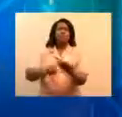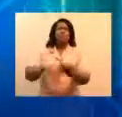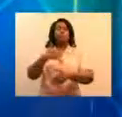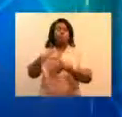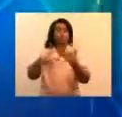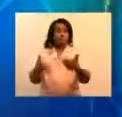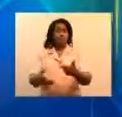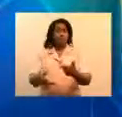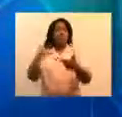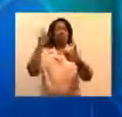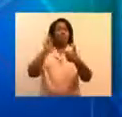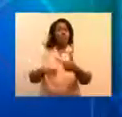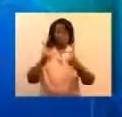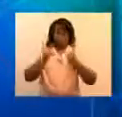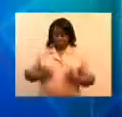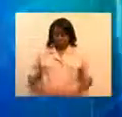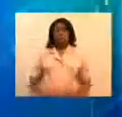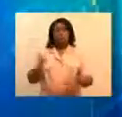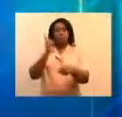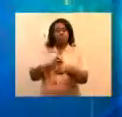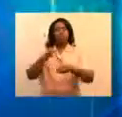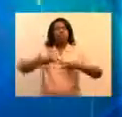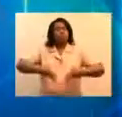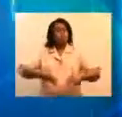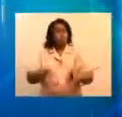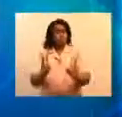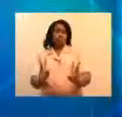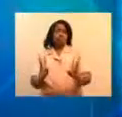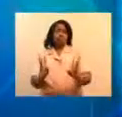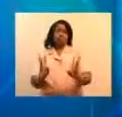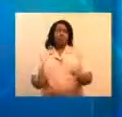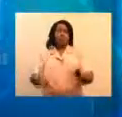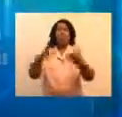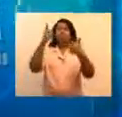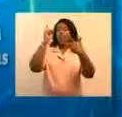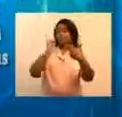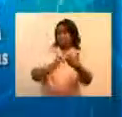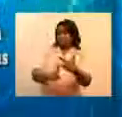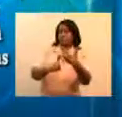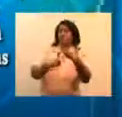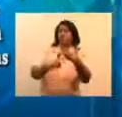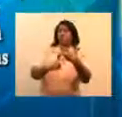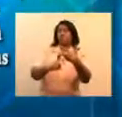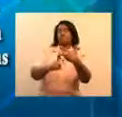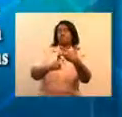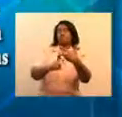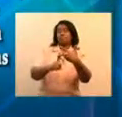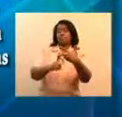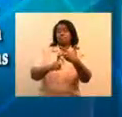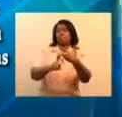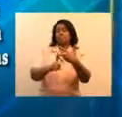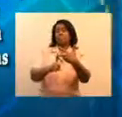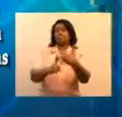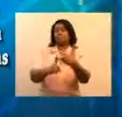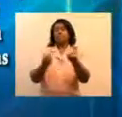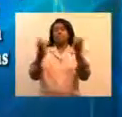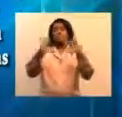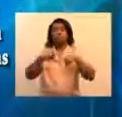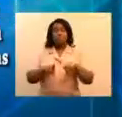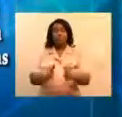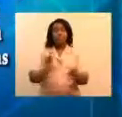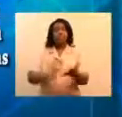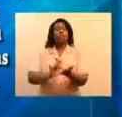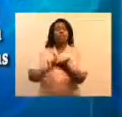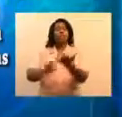properly. Be prepared to present your side of the case. Even while your matter is being